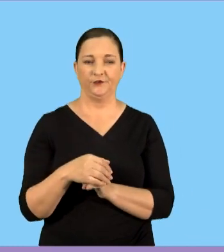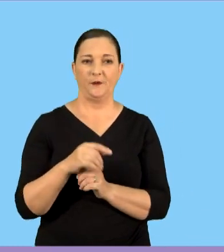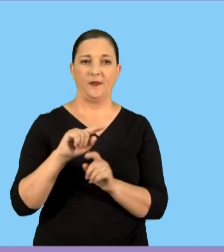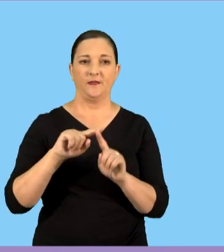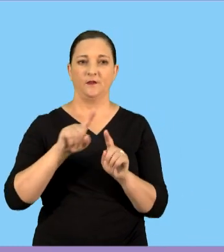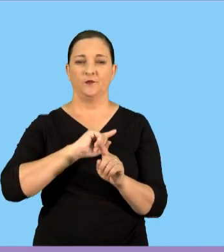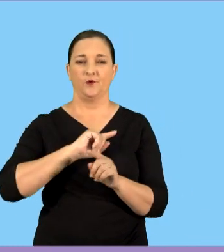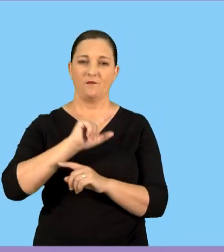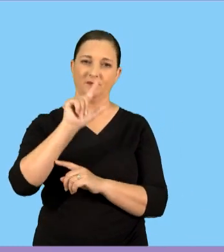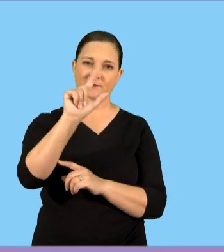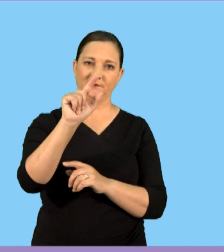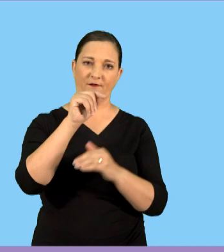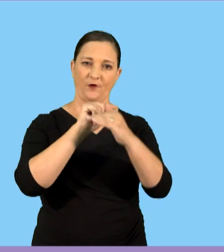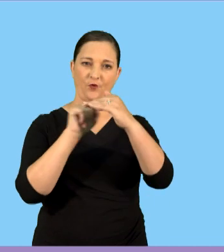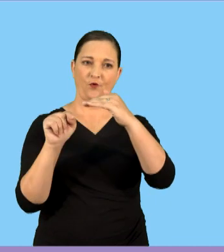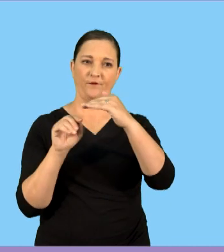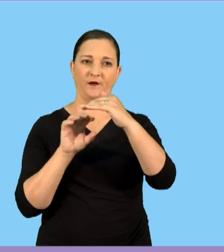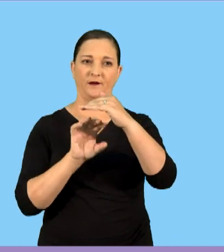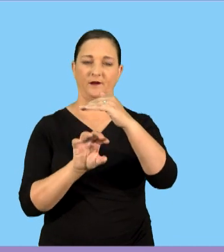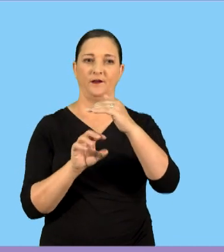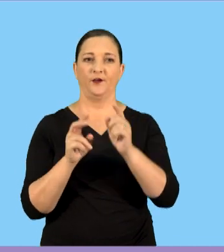is 7/12.